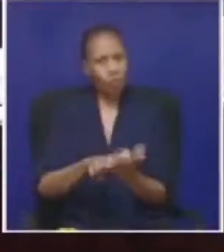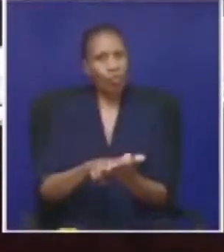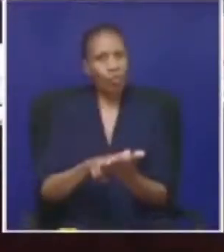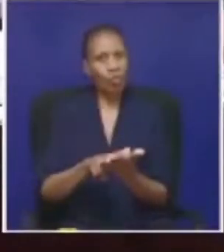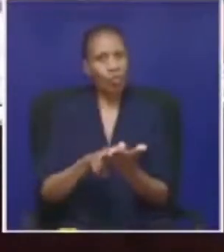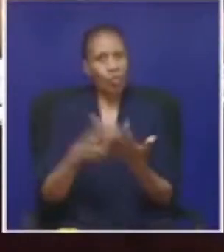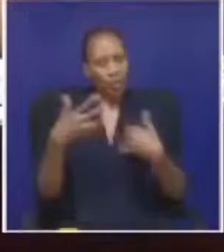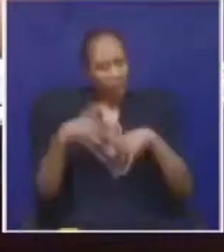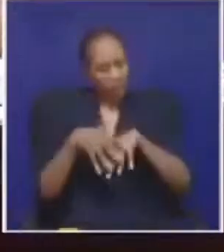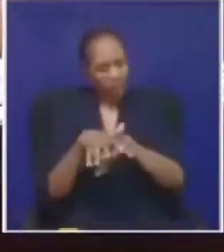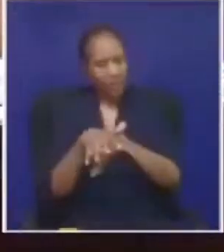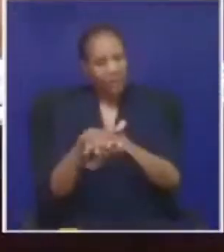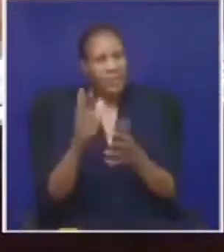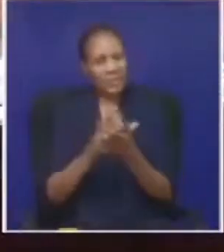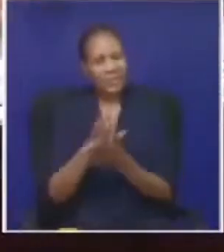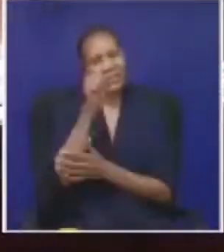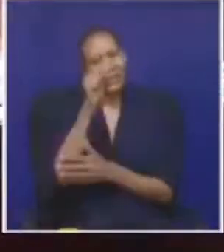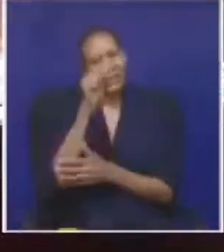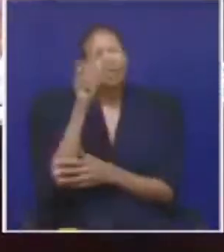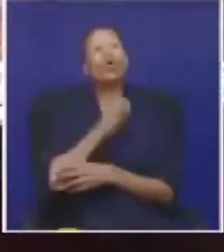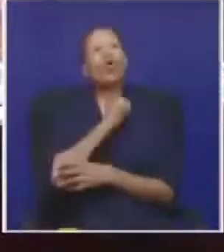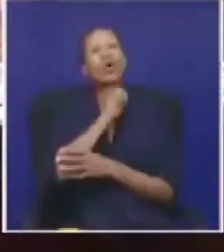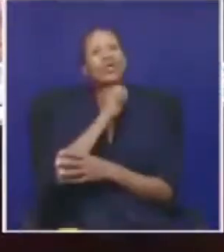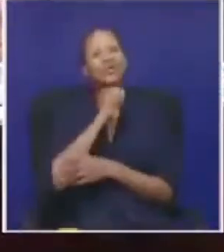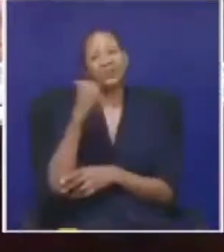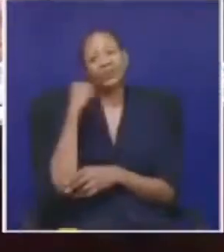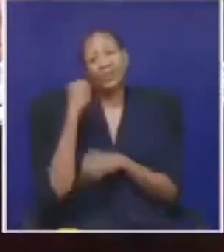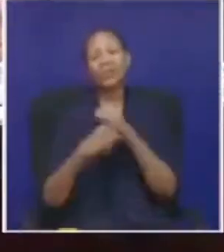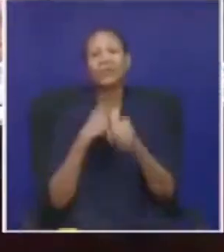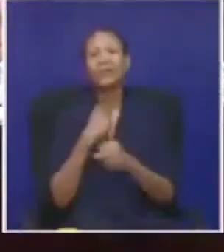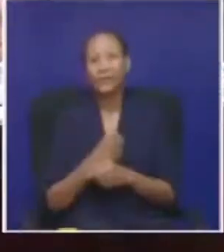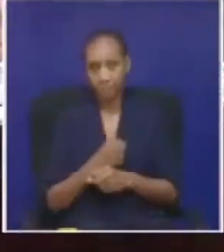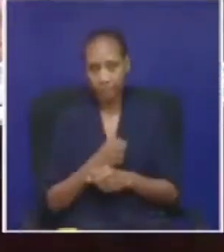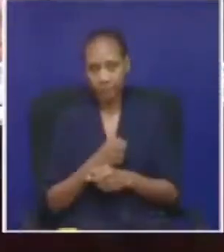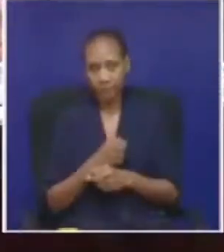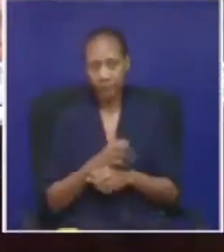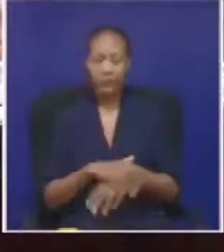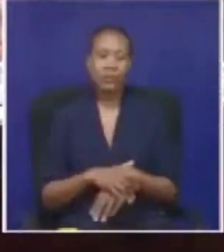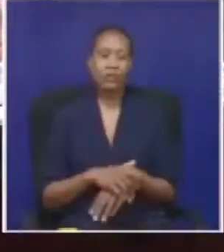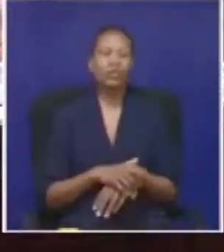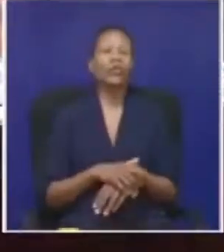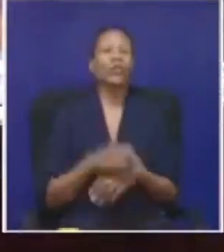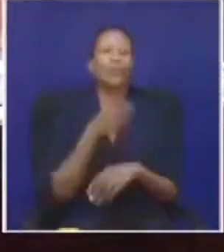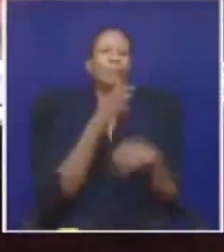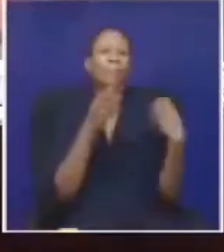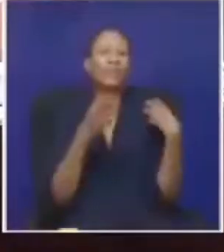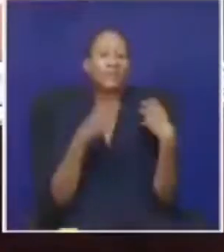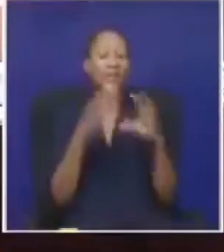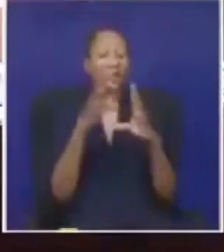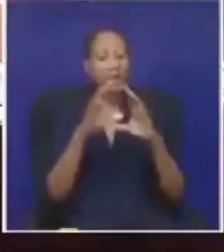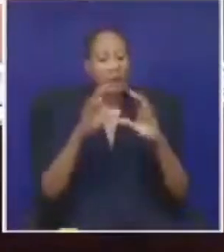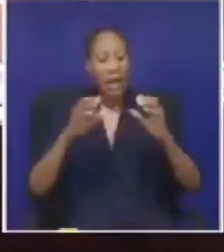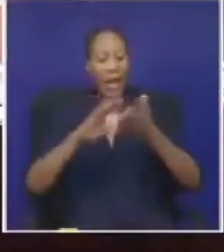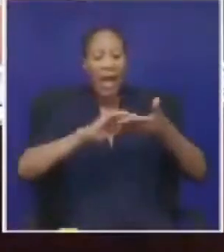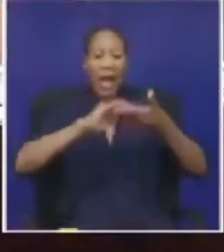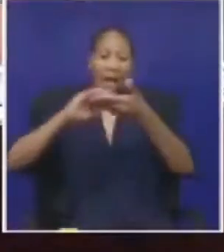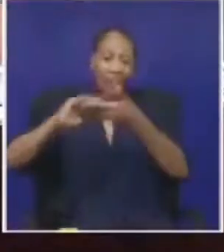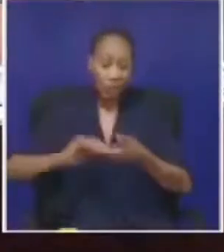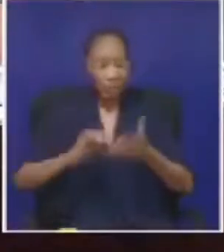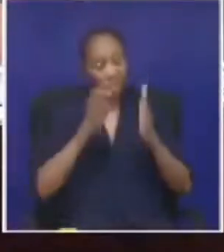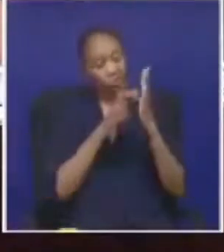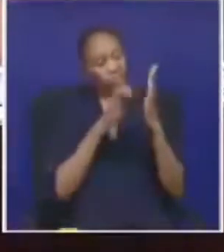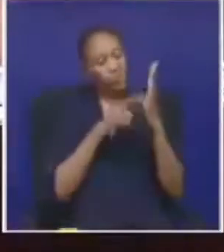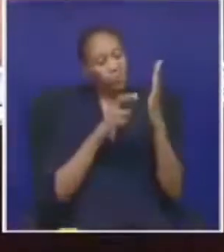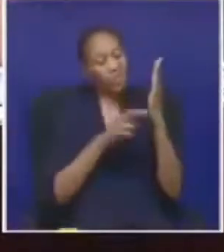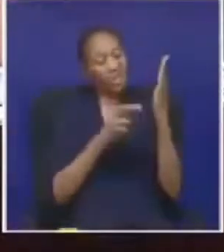16th of August last year, and the publication of a ministerial determination and associated